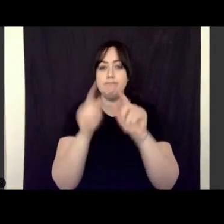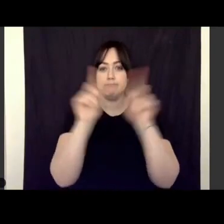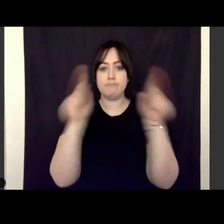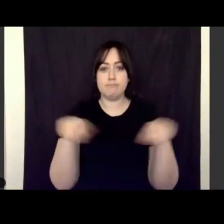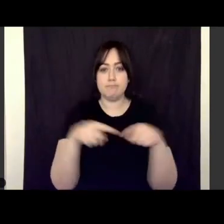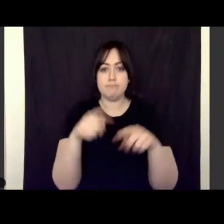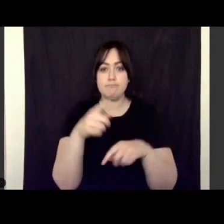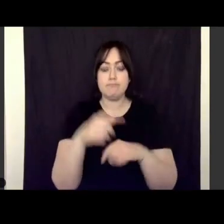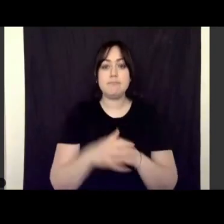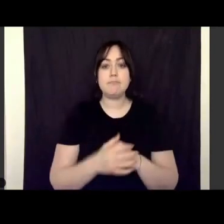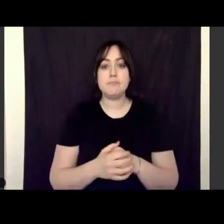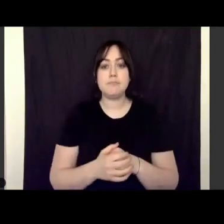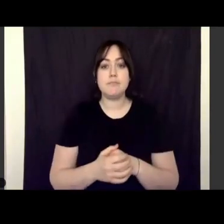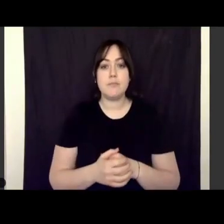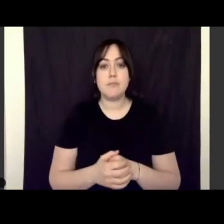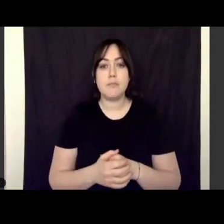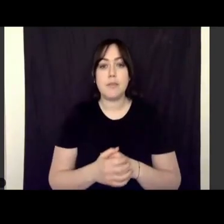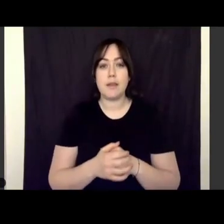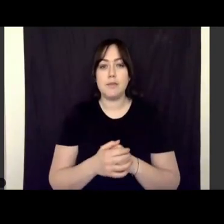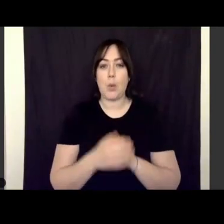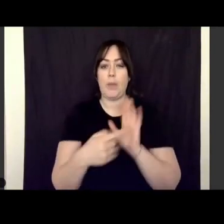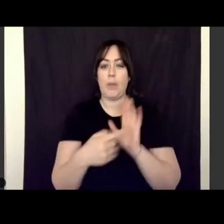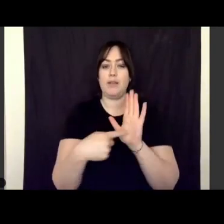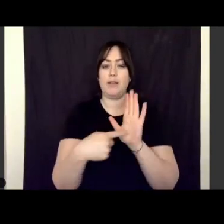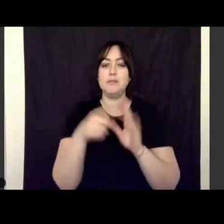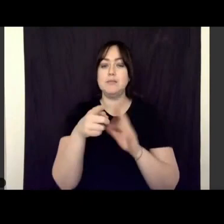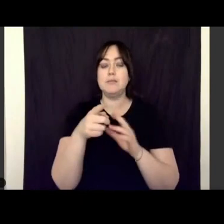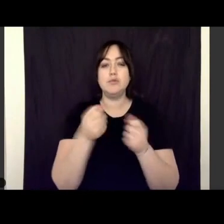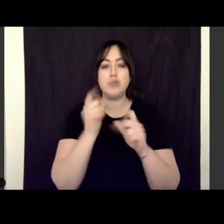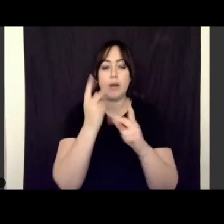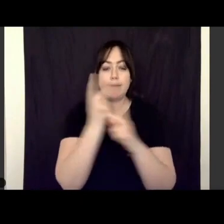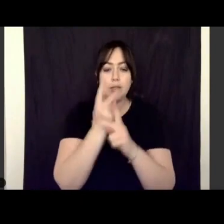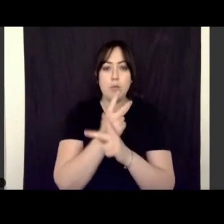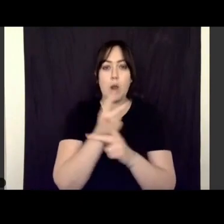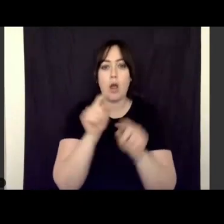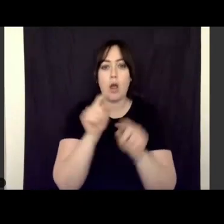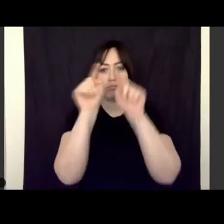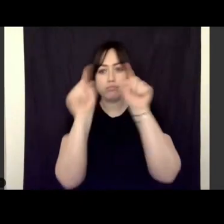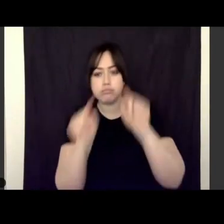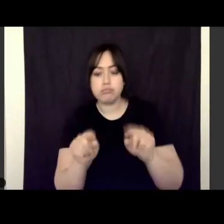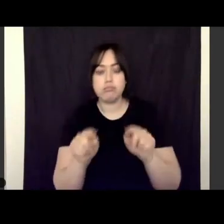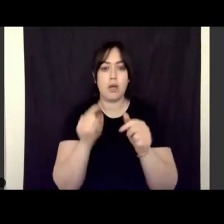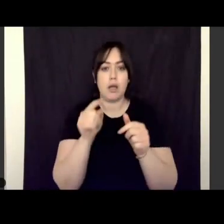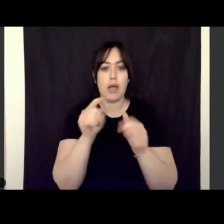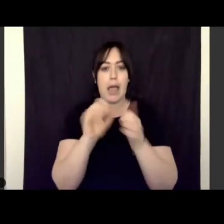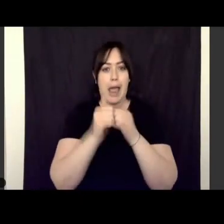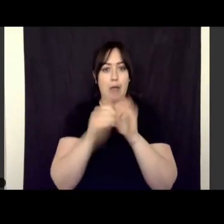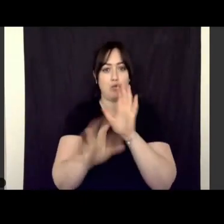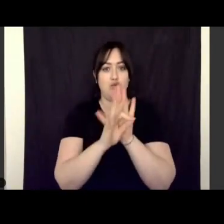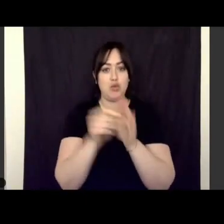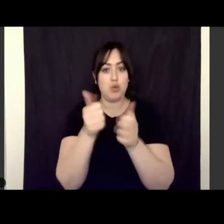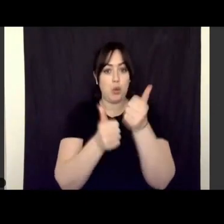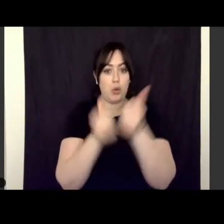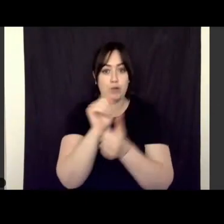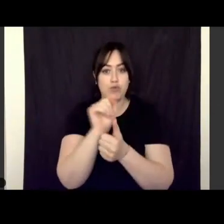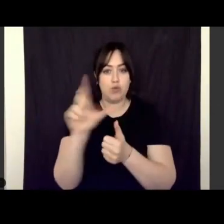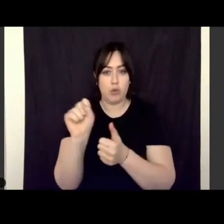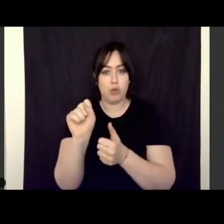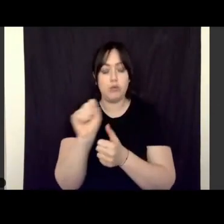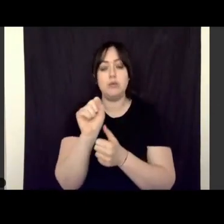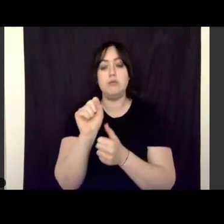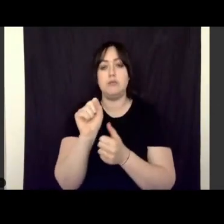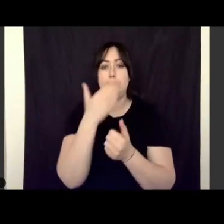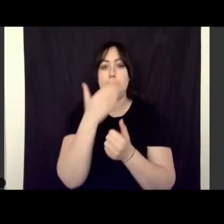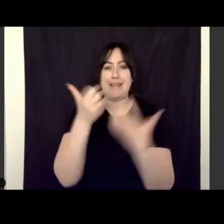how to choose which tool is most appropriate for your purpose. So we'll be going through this in a little more detail in a